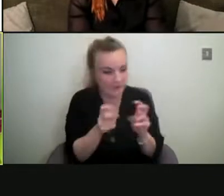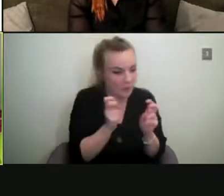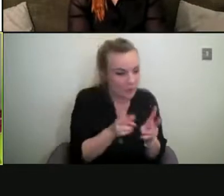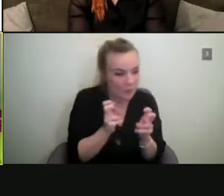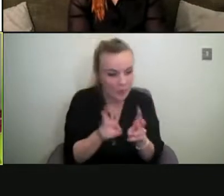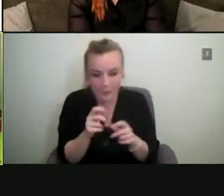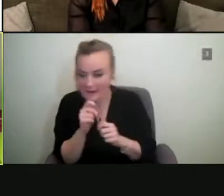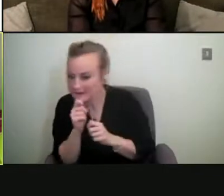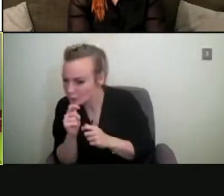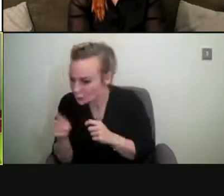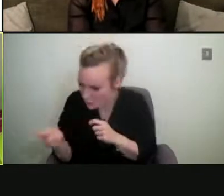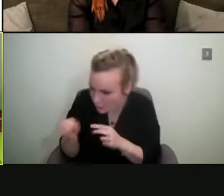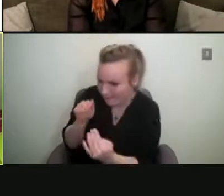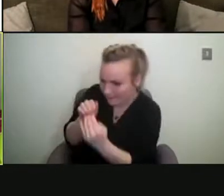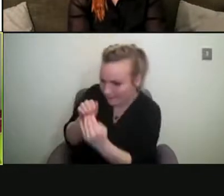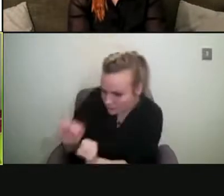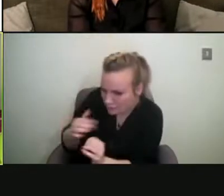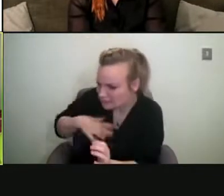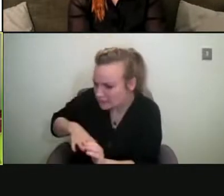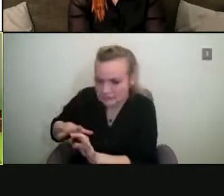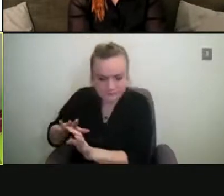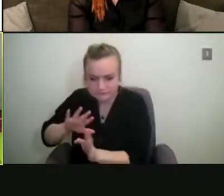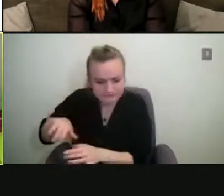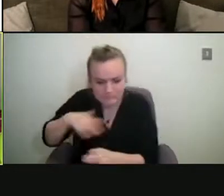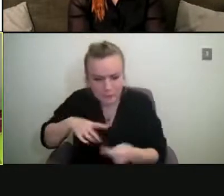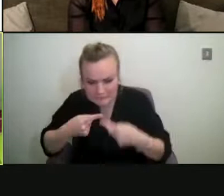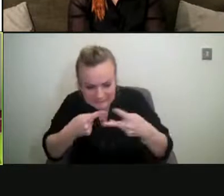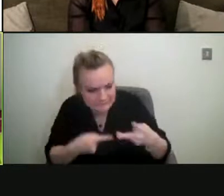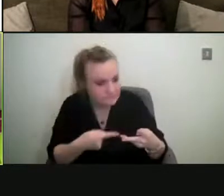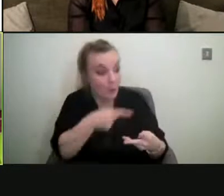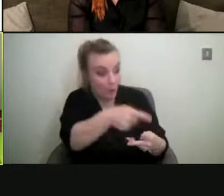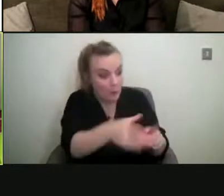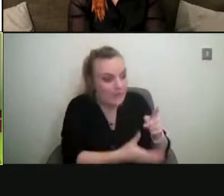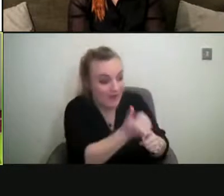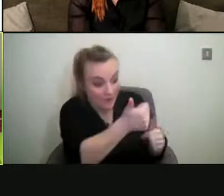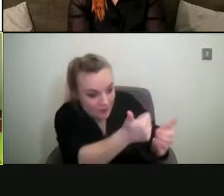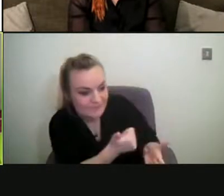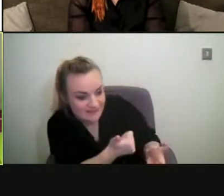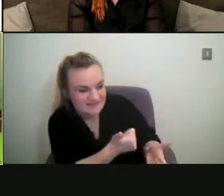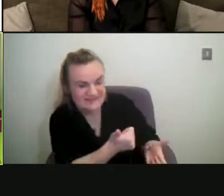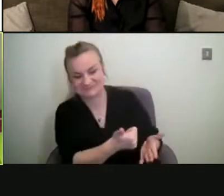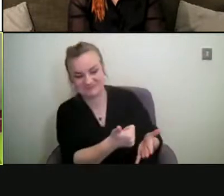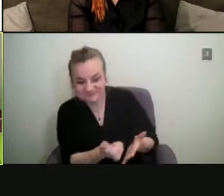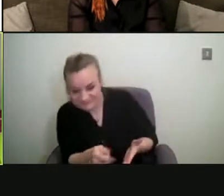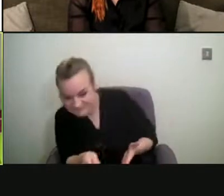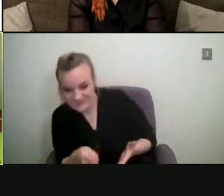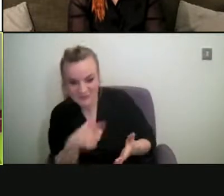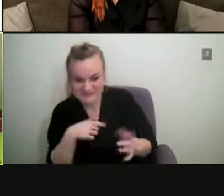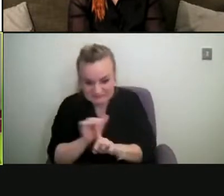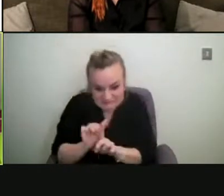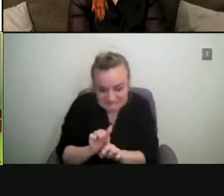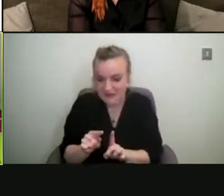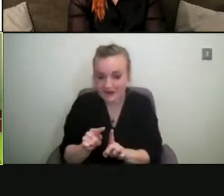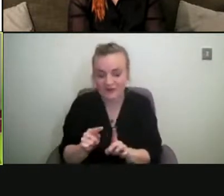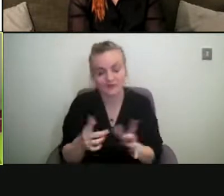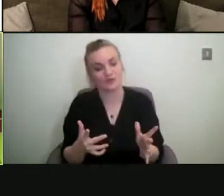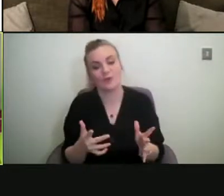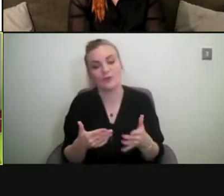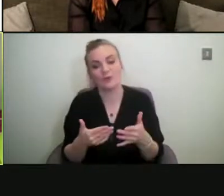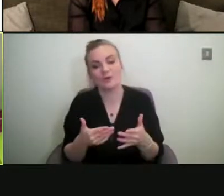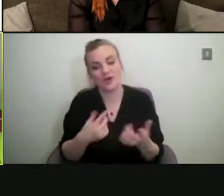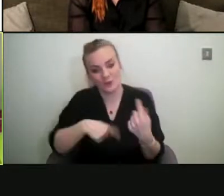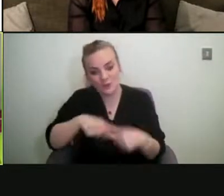a good experience for them and for me in this case. So I am totally agree with